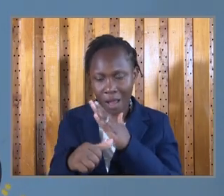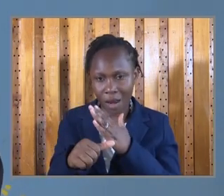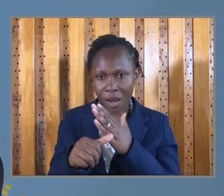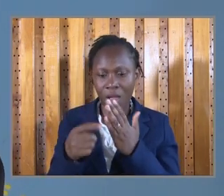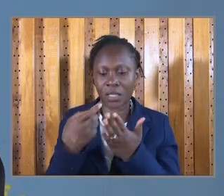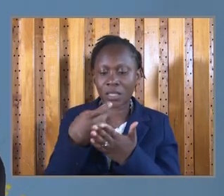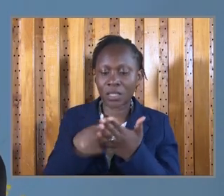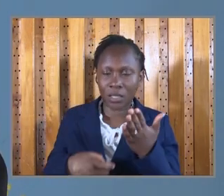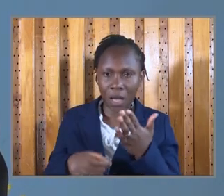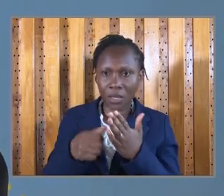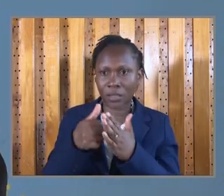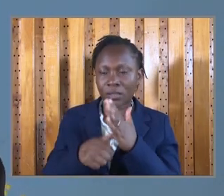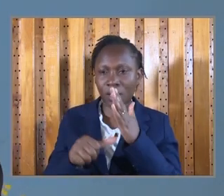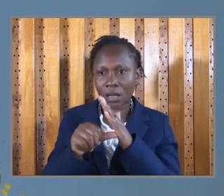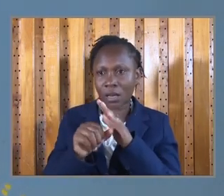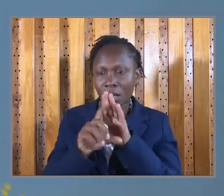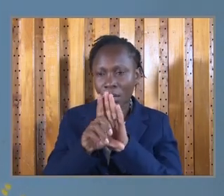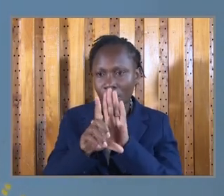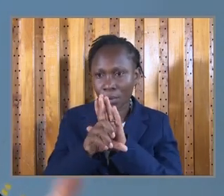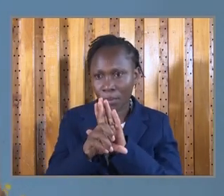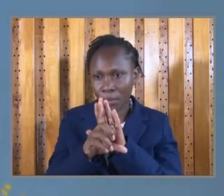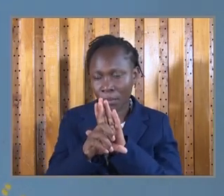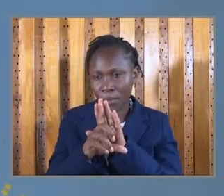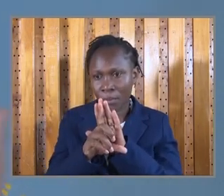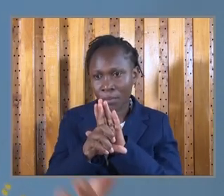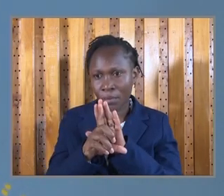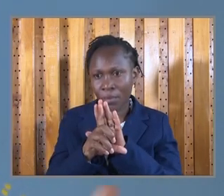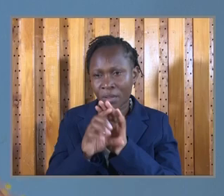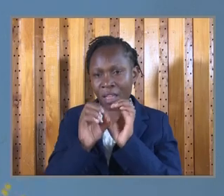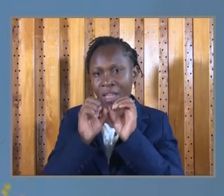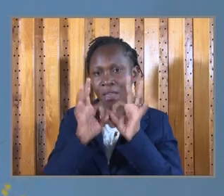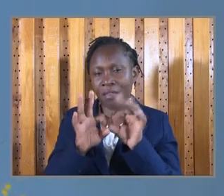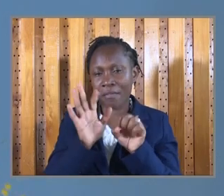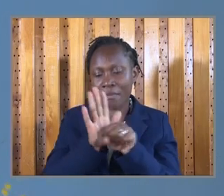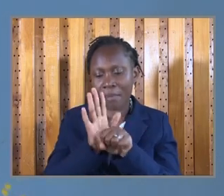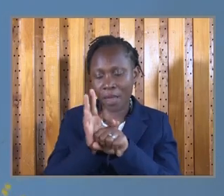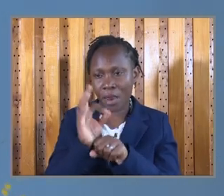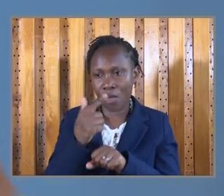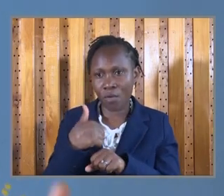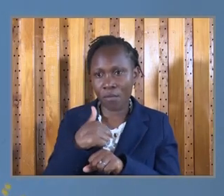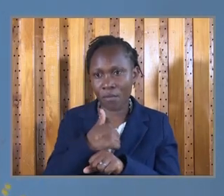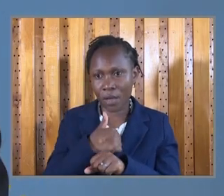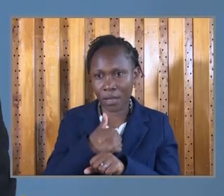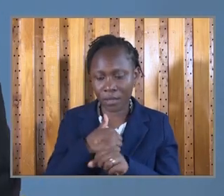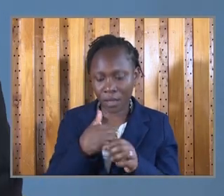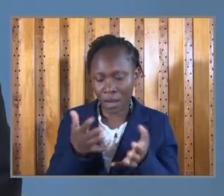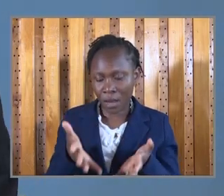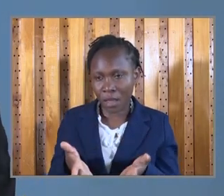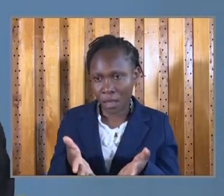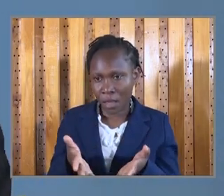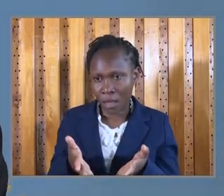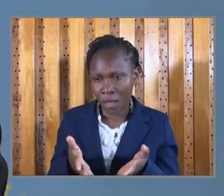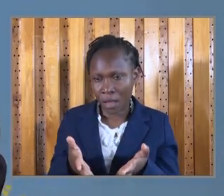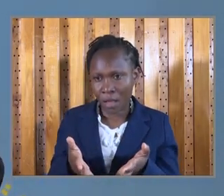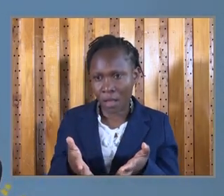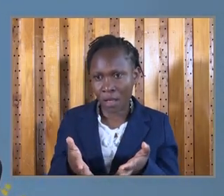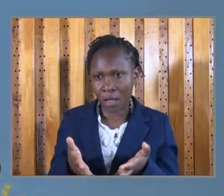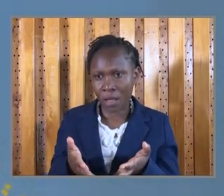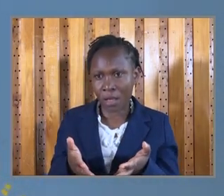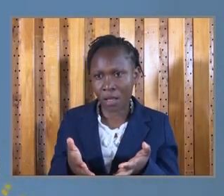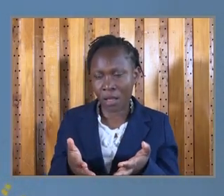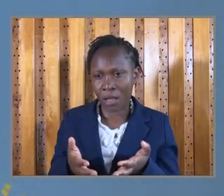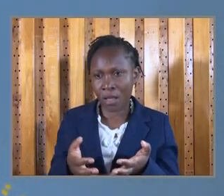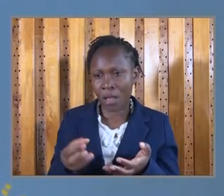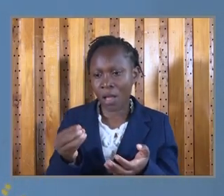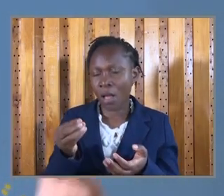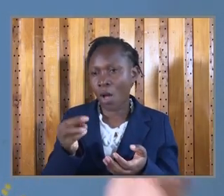globe. If many of us, either here or in Europe or in any other corner of the